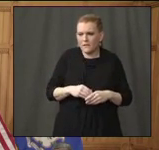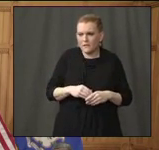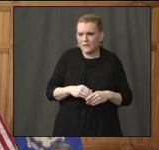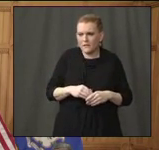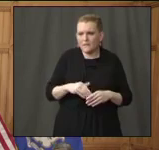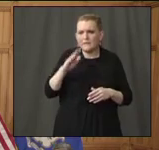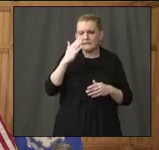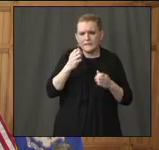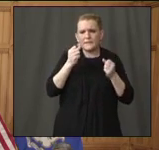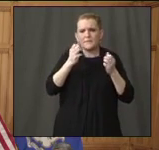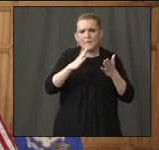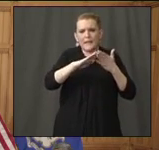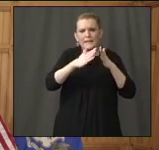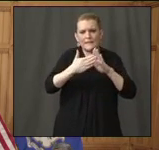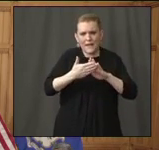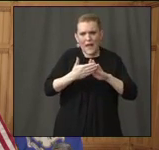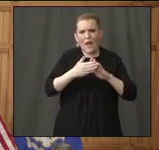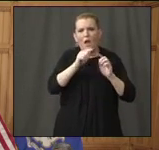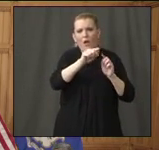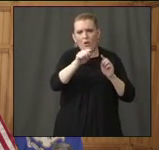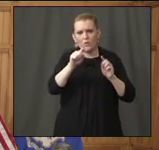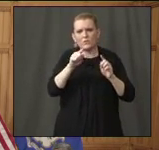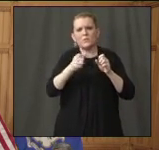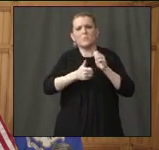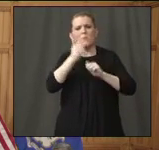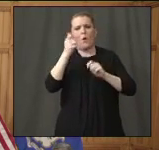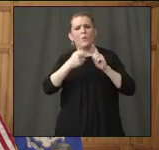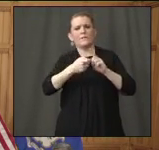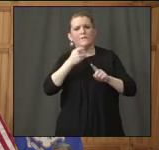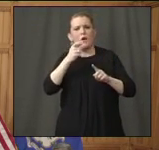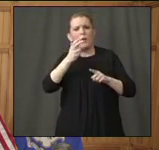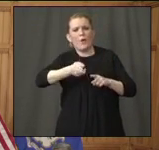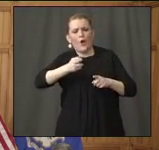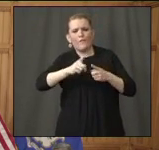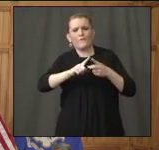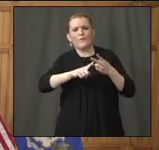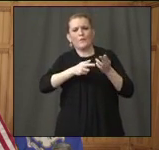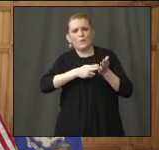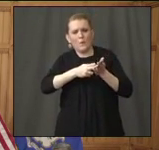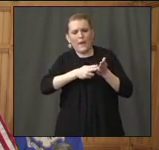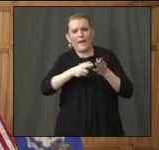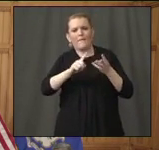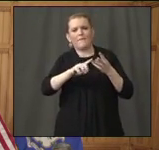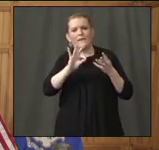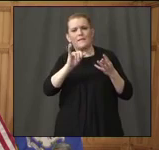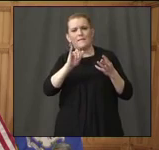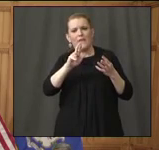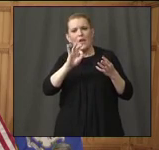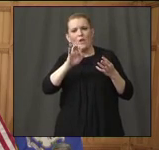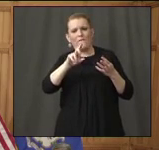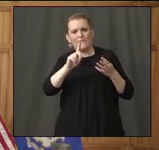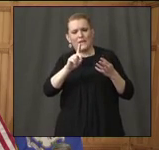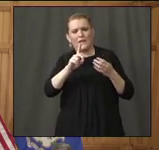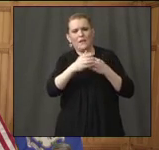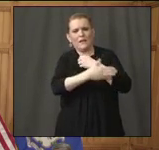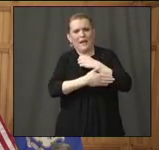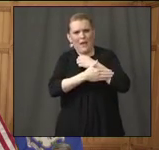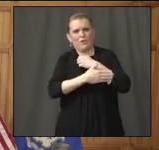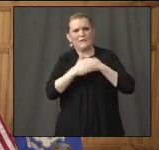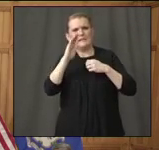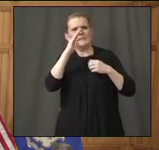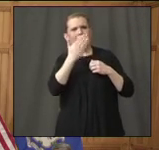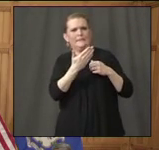New Haven, and Fairfield counties. What are your administration seeing in terms of these per capita